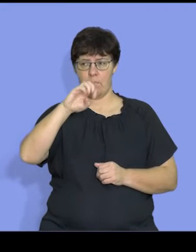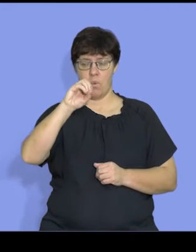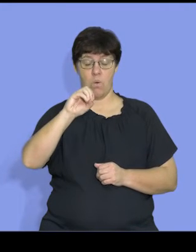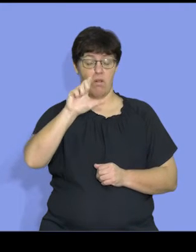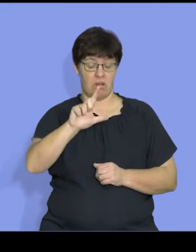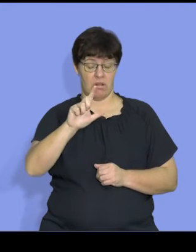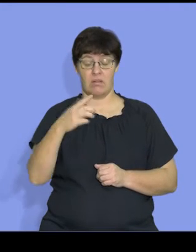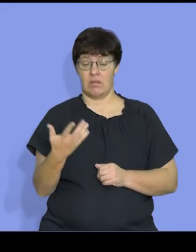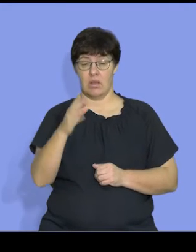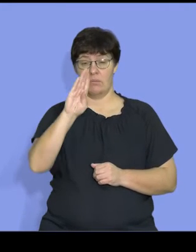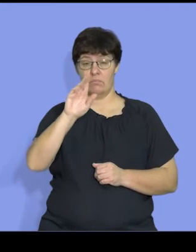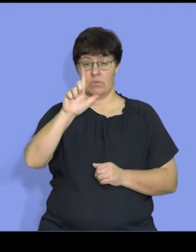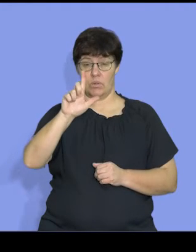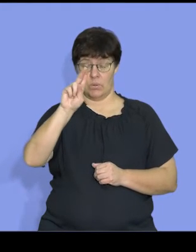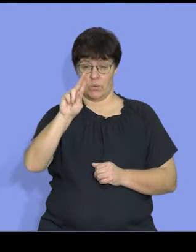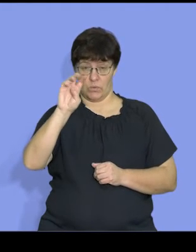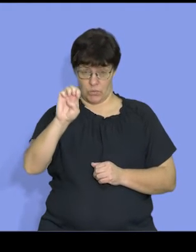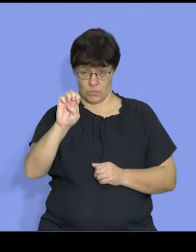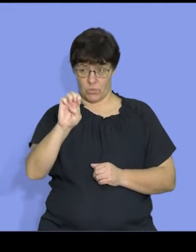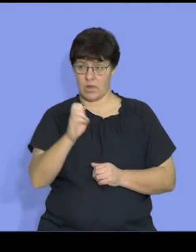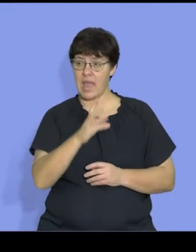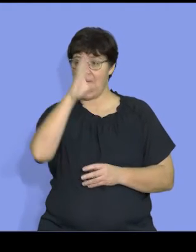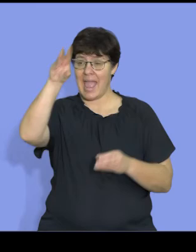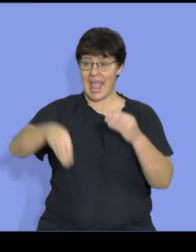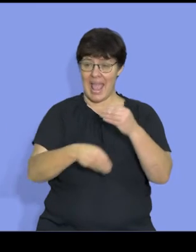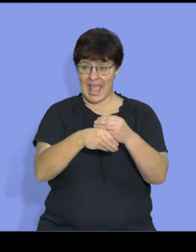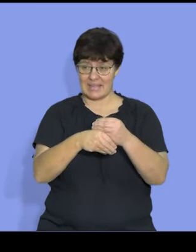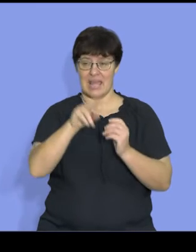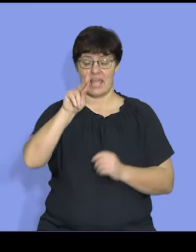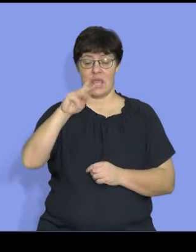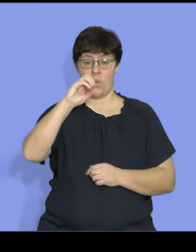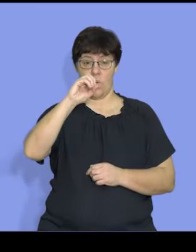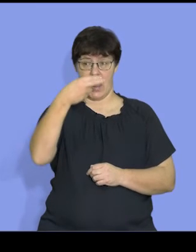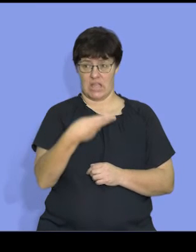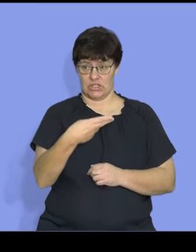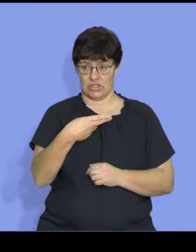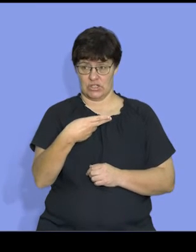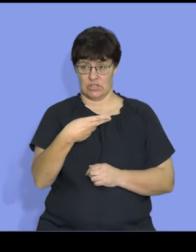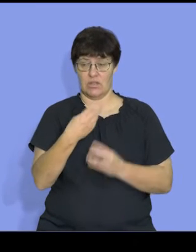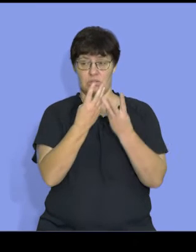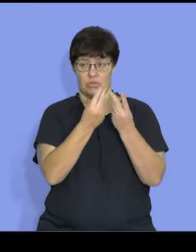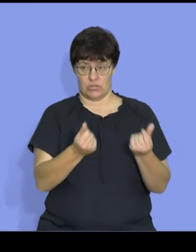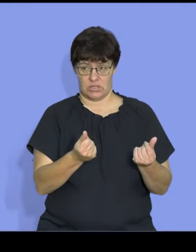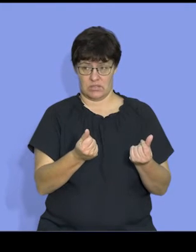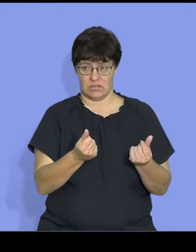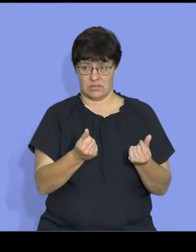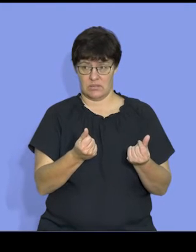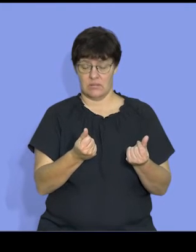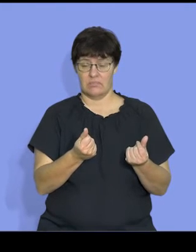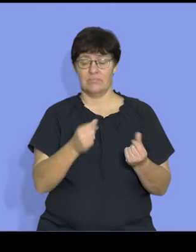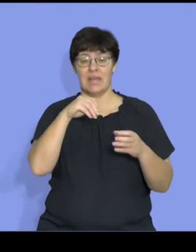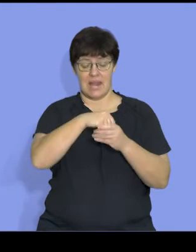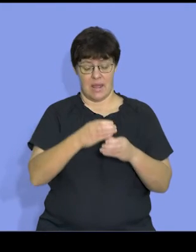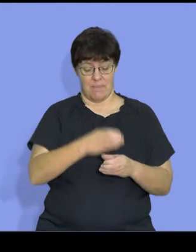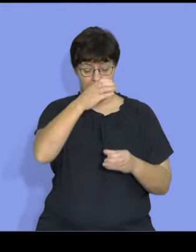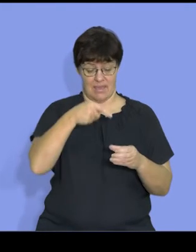added to a potassium hydroxide solution in a beaker. A dilute sulfuric acid,